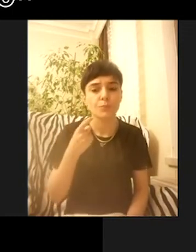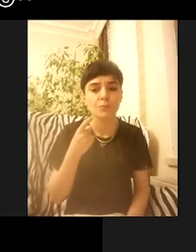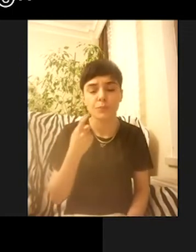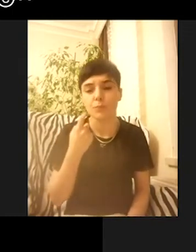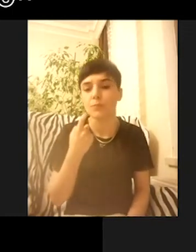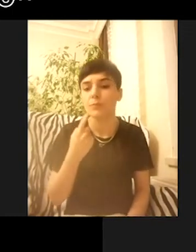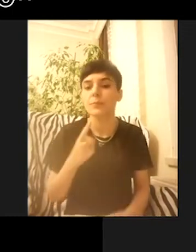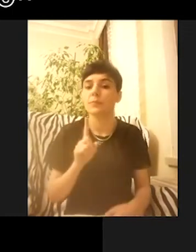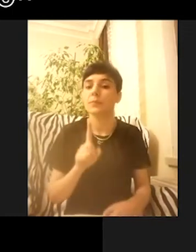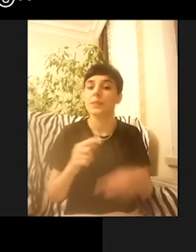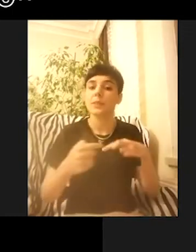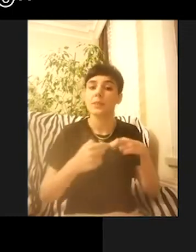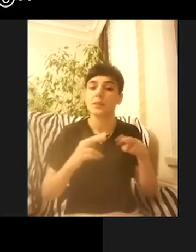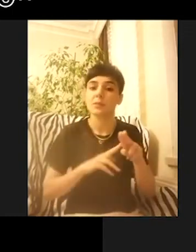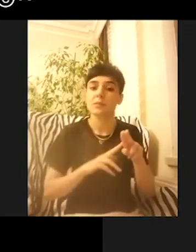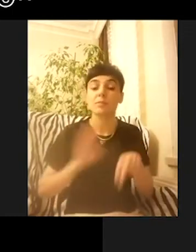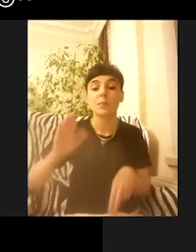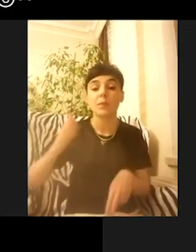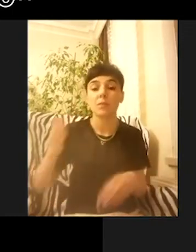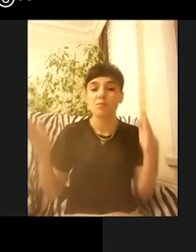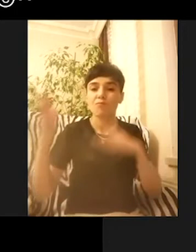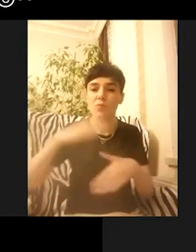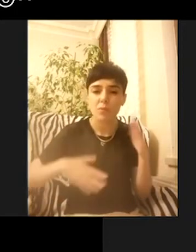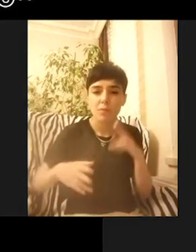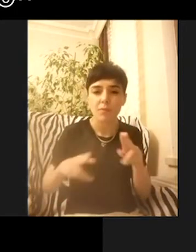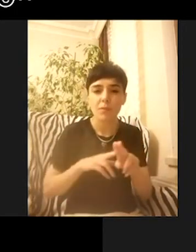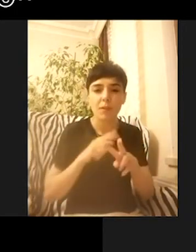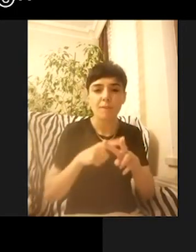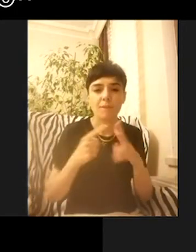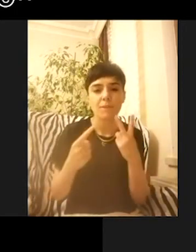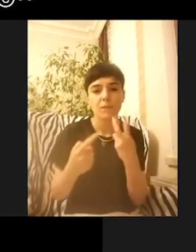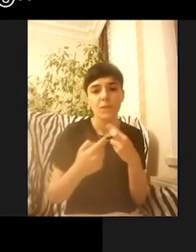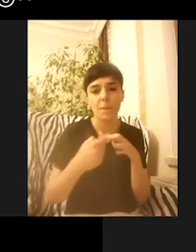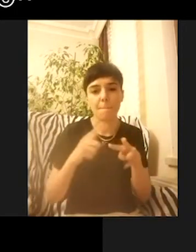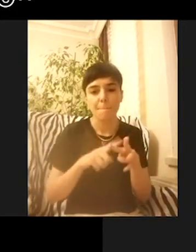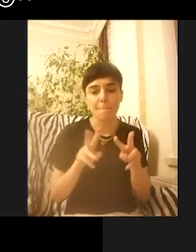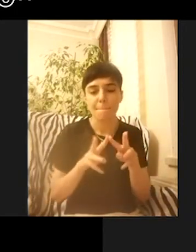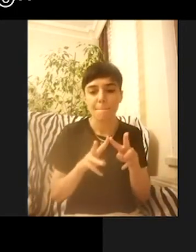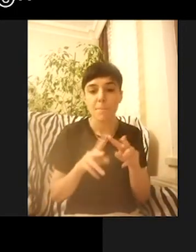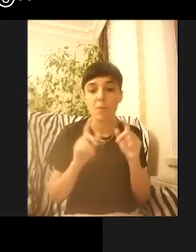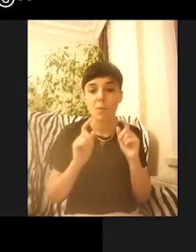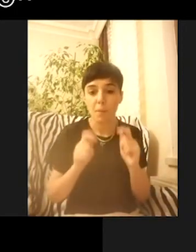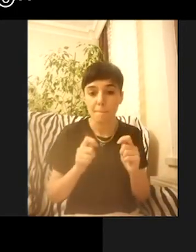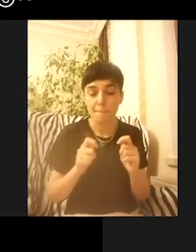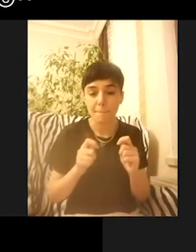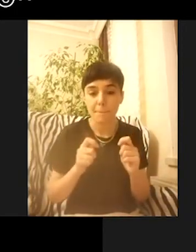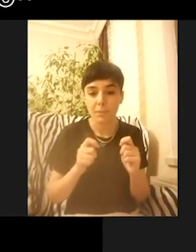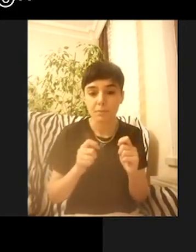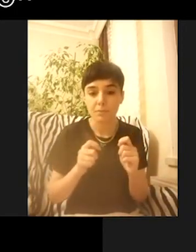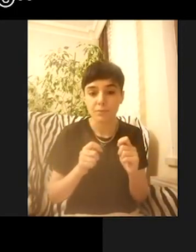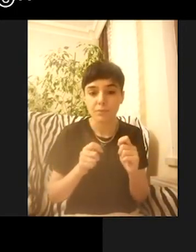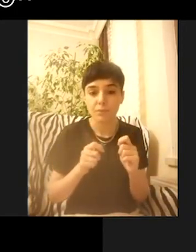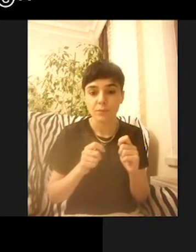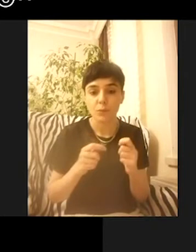informed by the colonial ideas, where actually you would find violence as produced